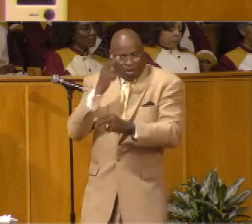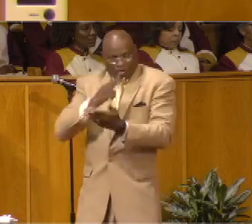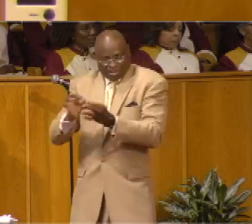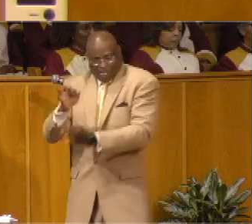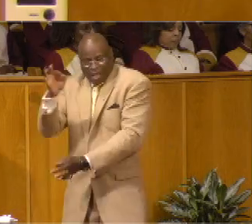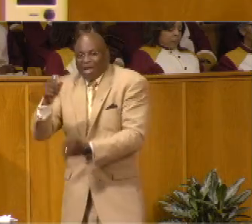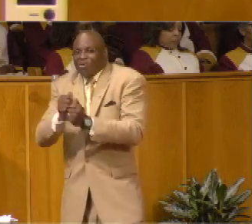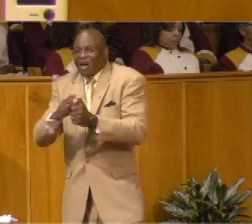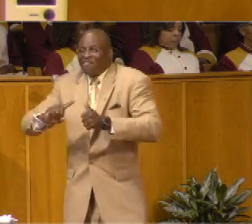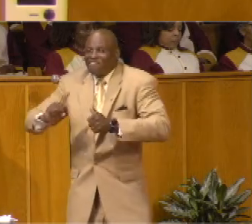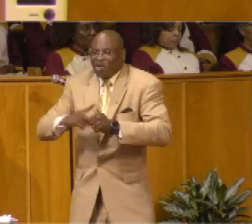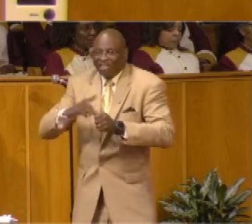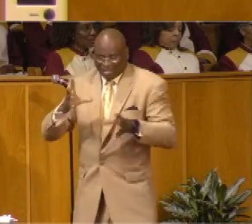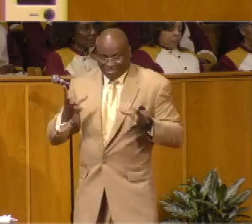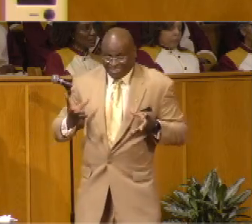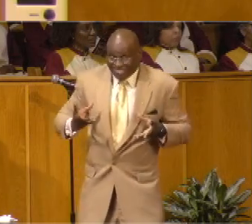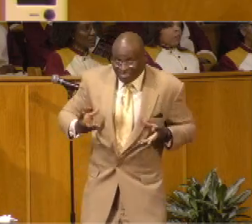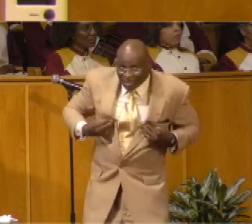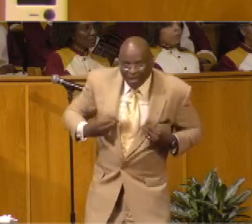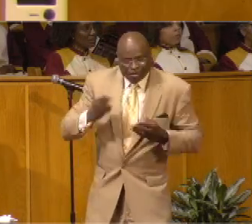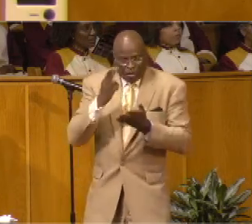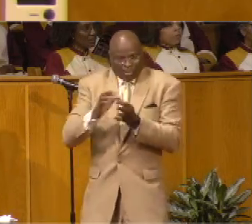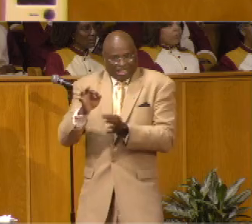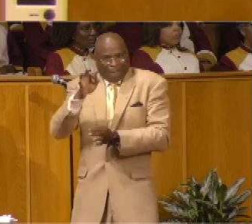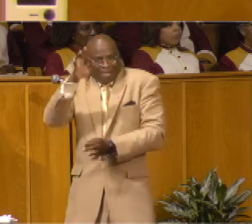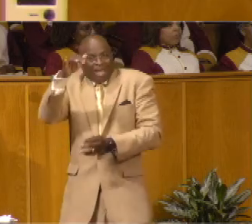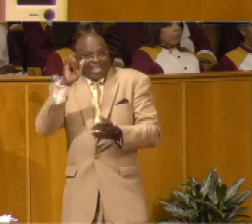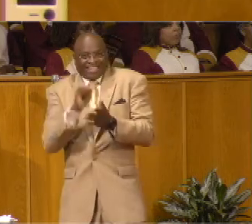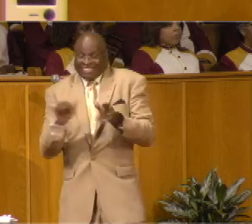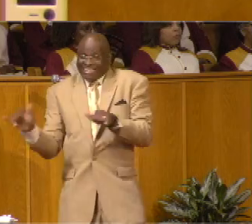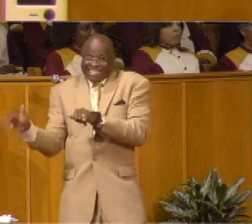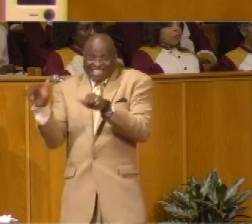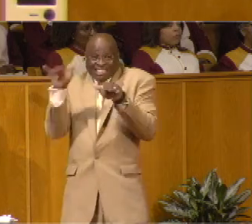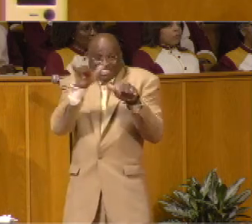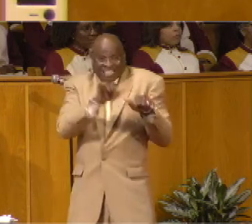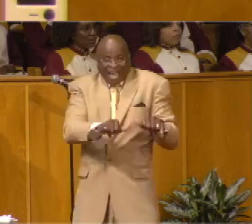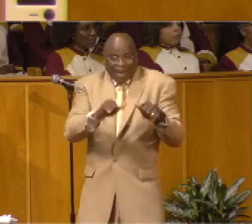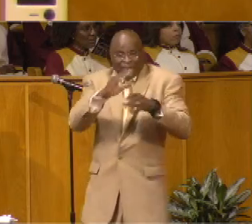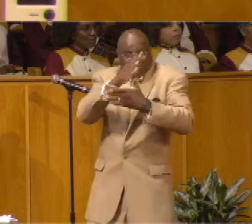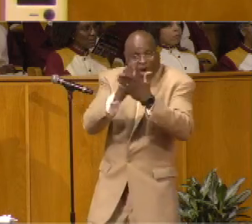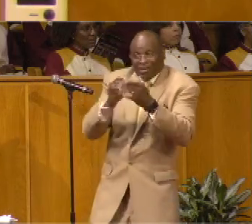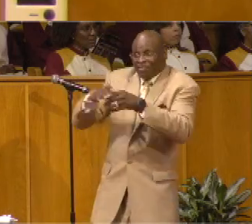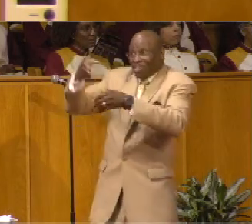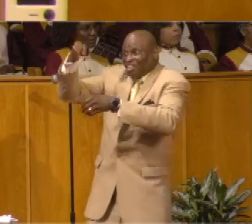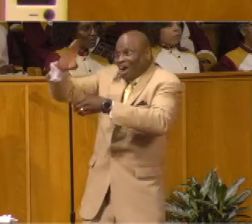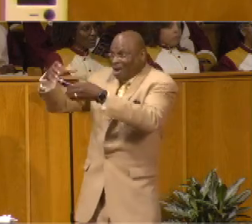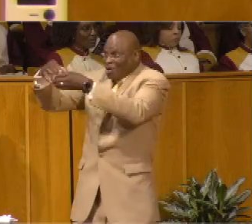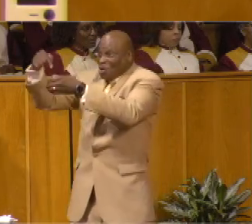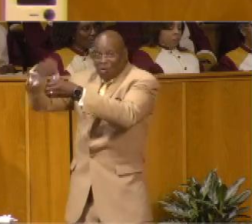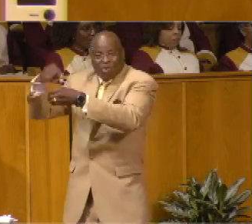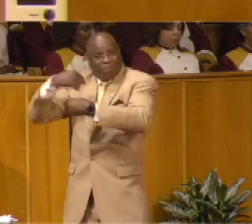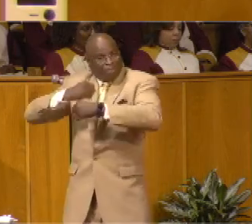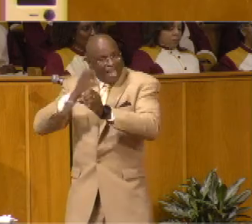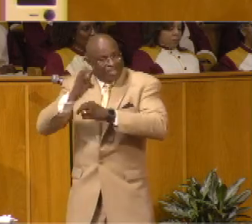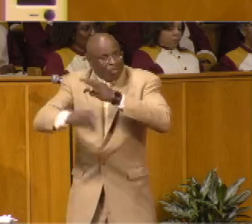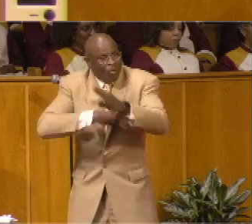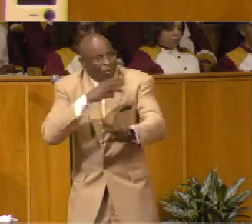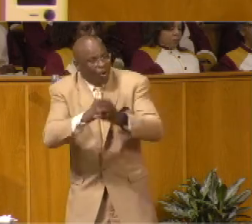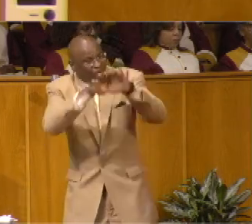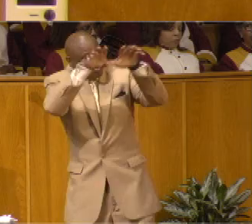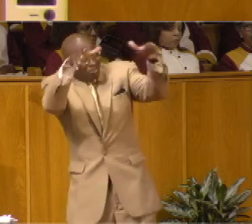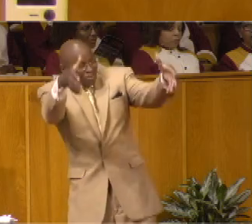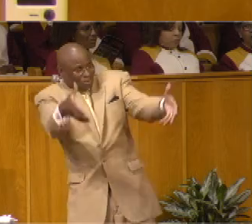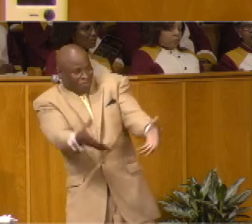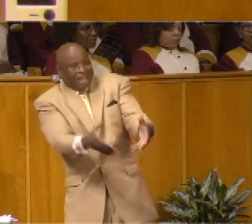Spirit without acknowledging that the Holy Spirit is of the same homoousios as the God that spoke creation into existence,